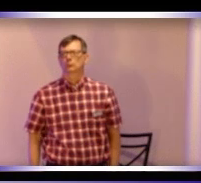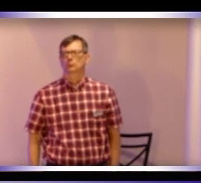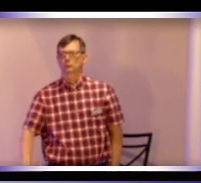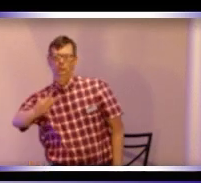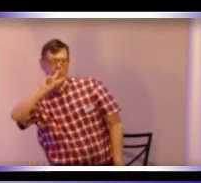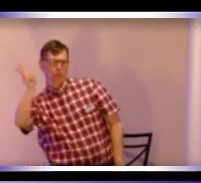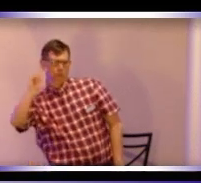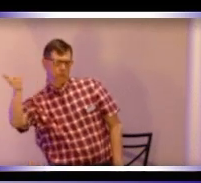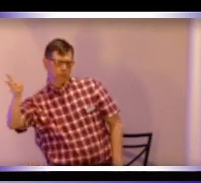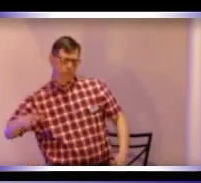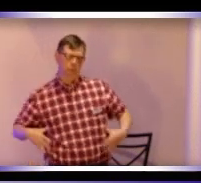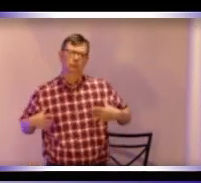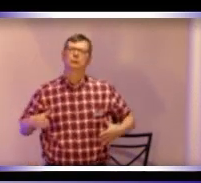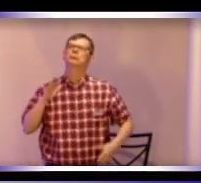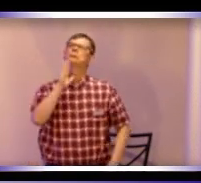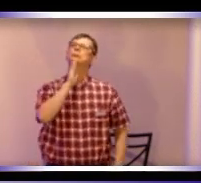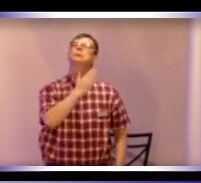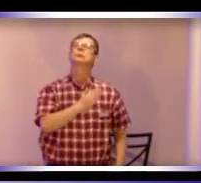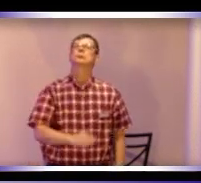another human being.